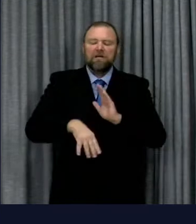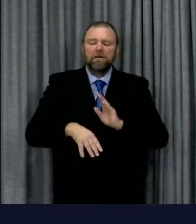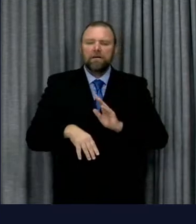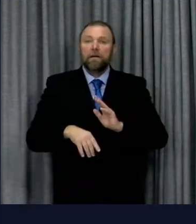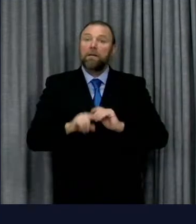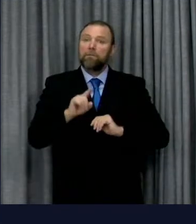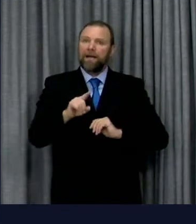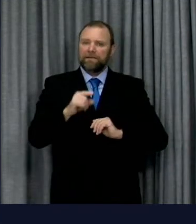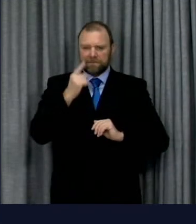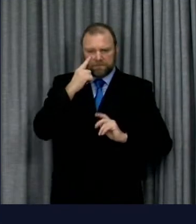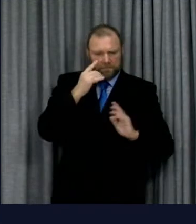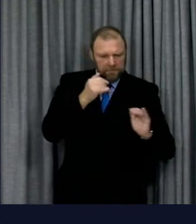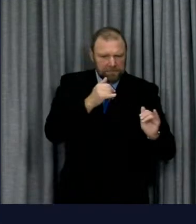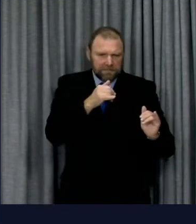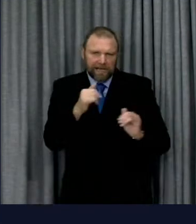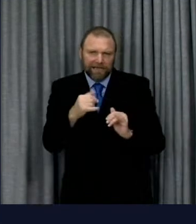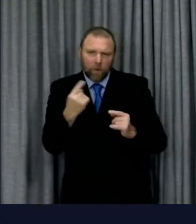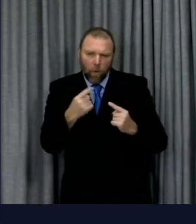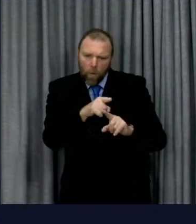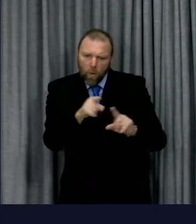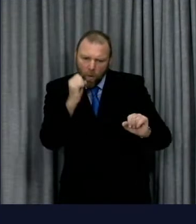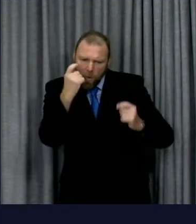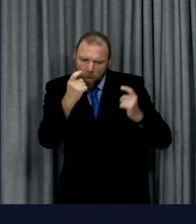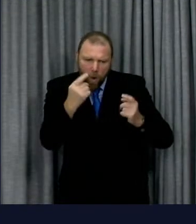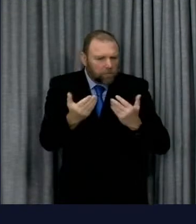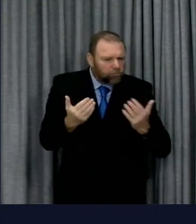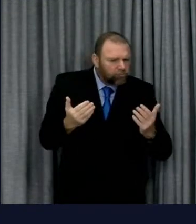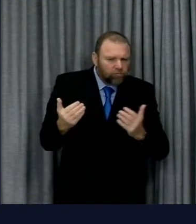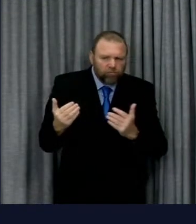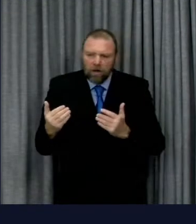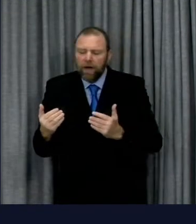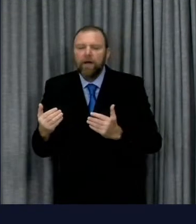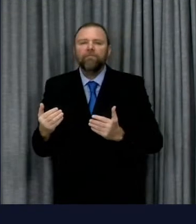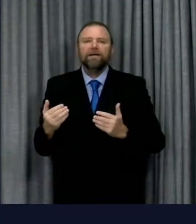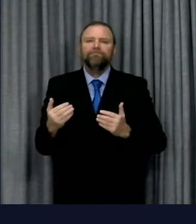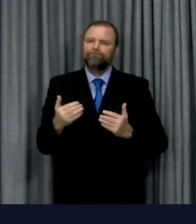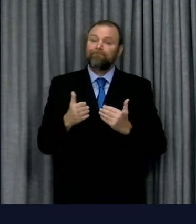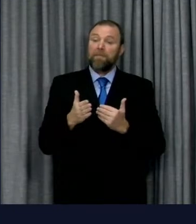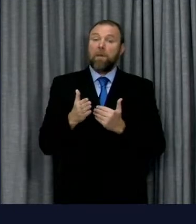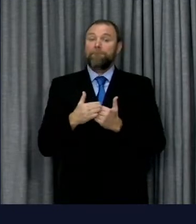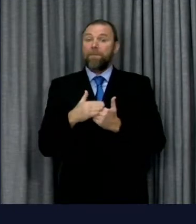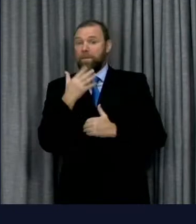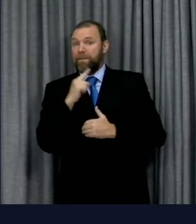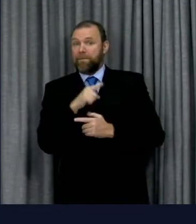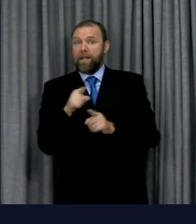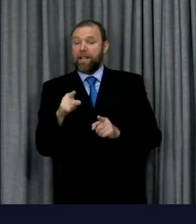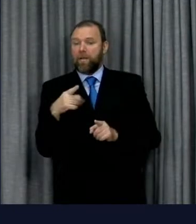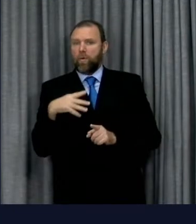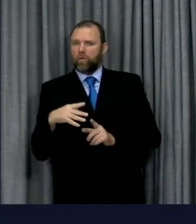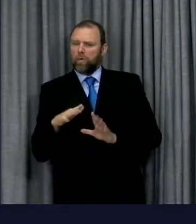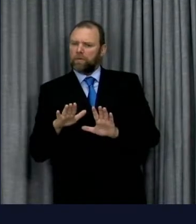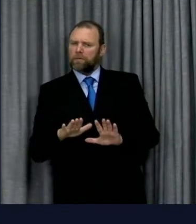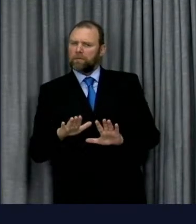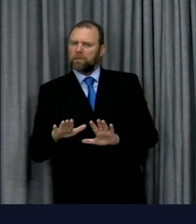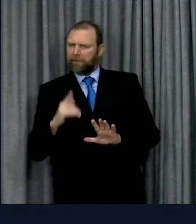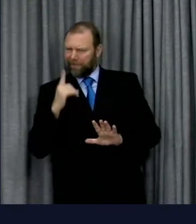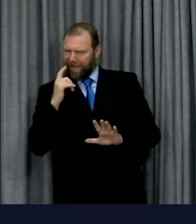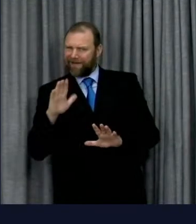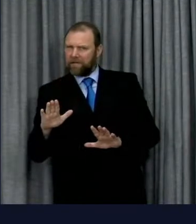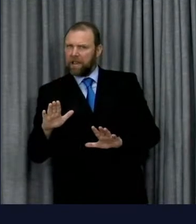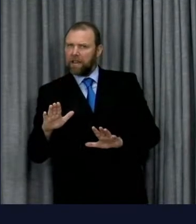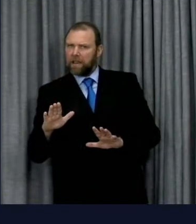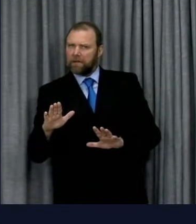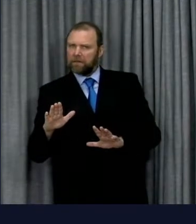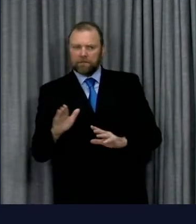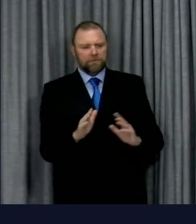tests of opinion in Wales always tell me that there are more people in Wales who are anxious that we are going too